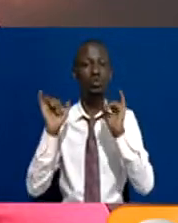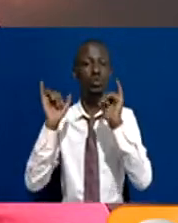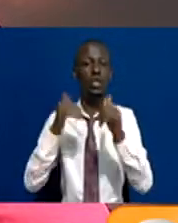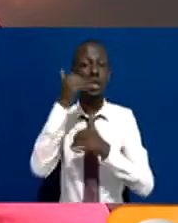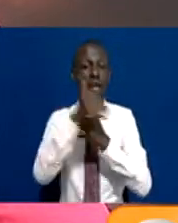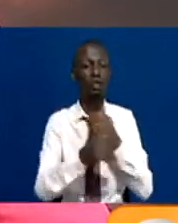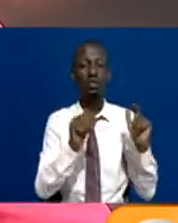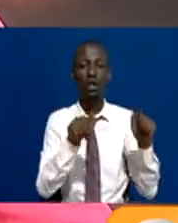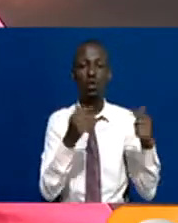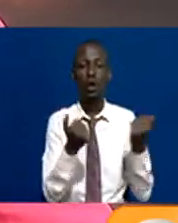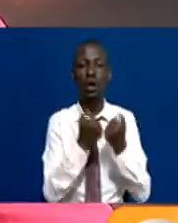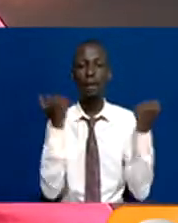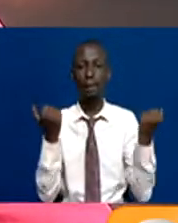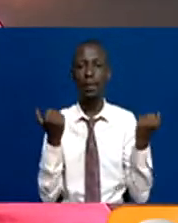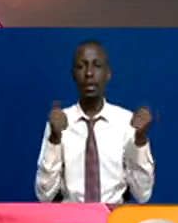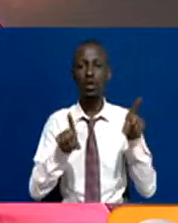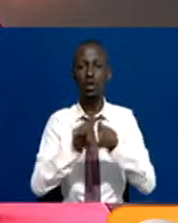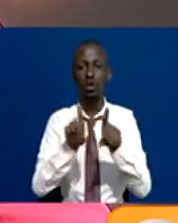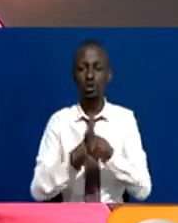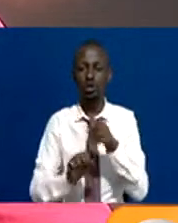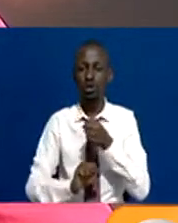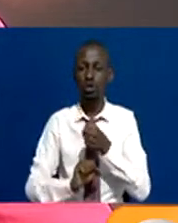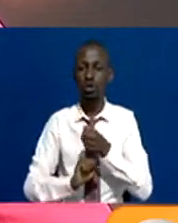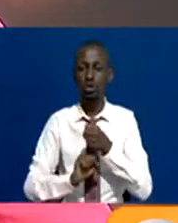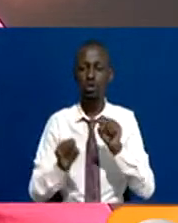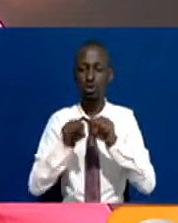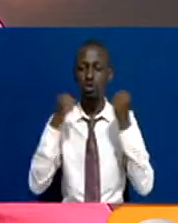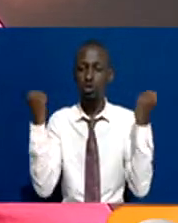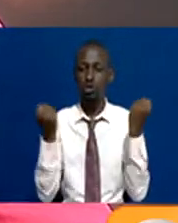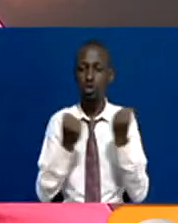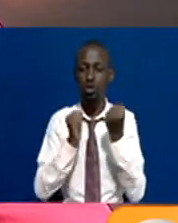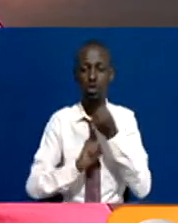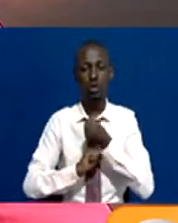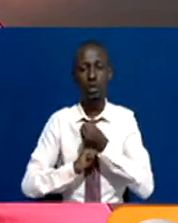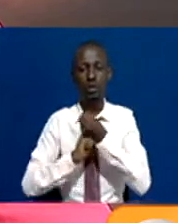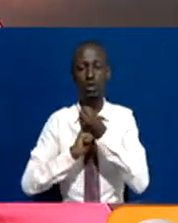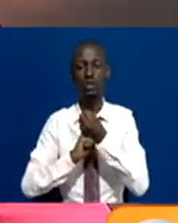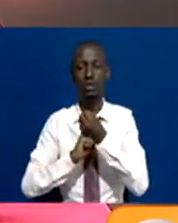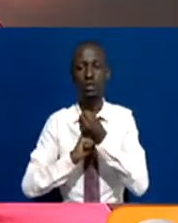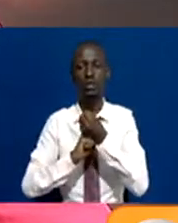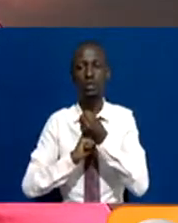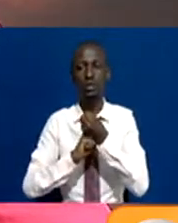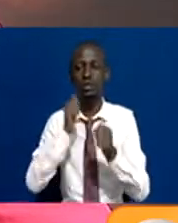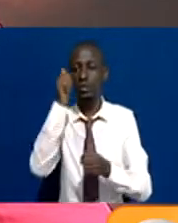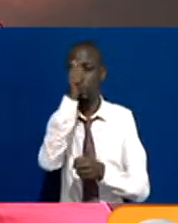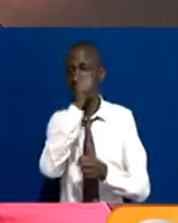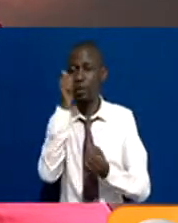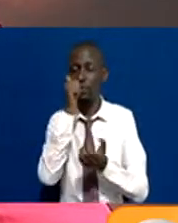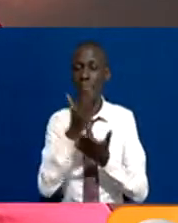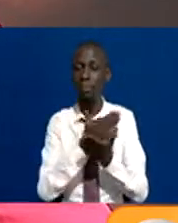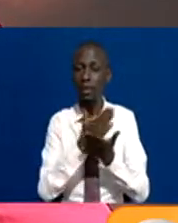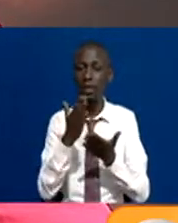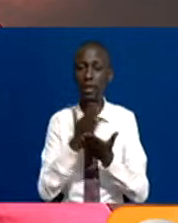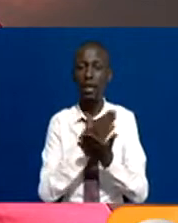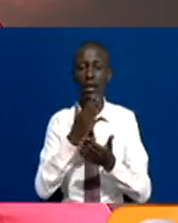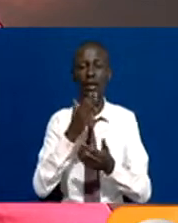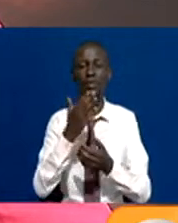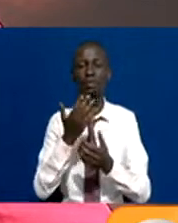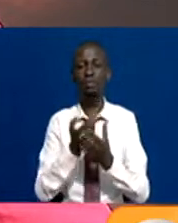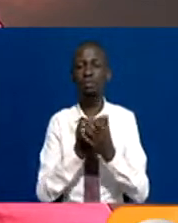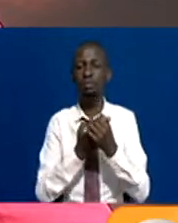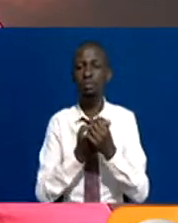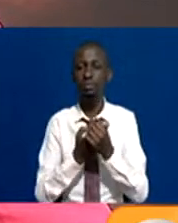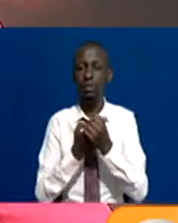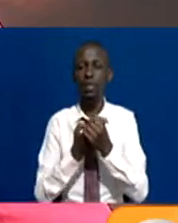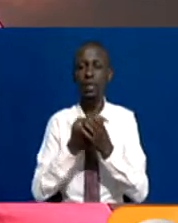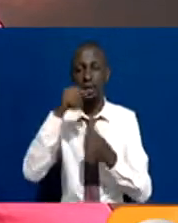the psychosocial support that we are talking about. Is it the different private partners? Is it the government responsibility?